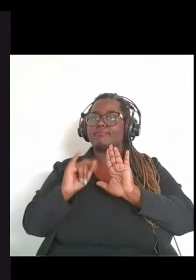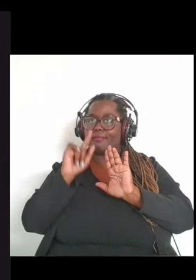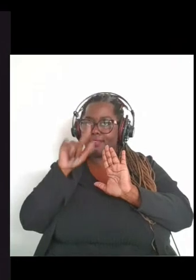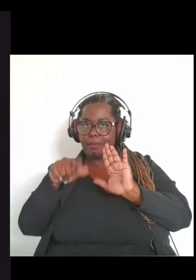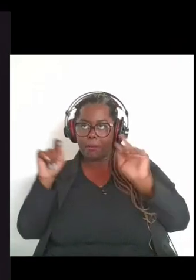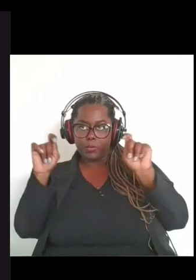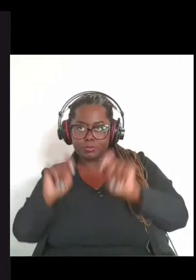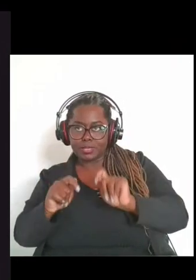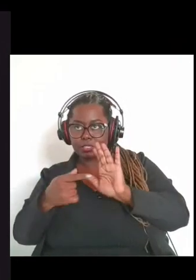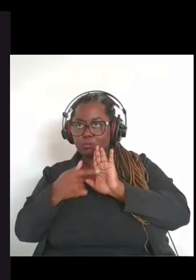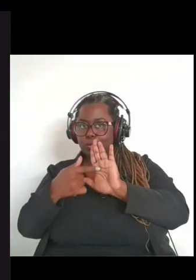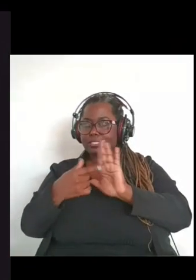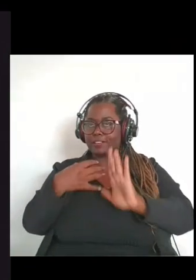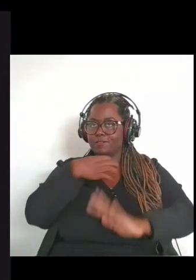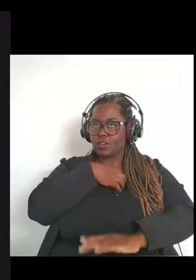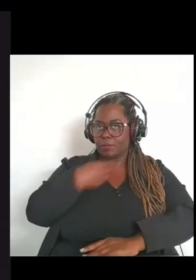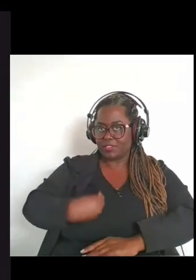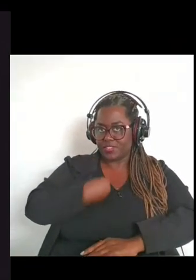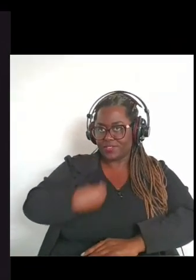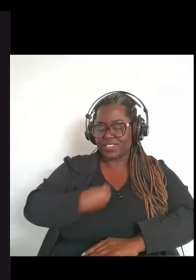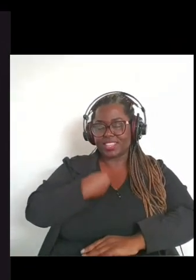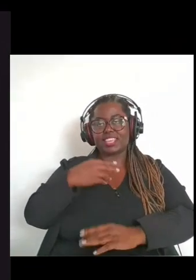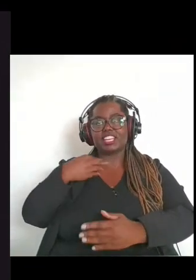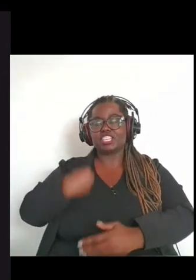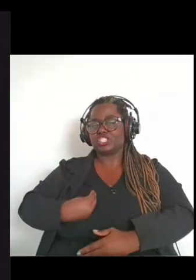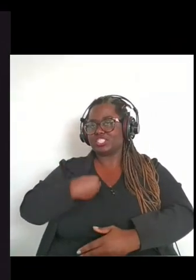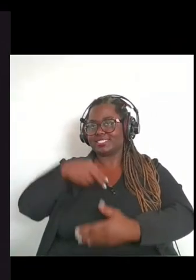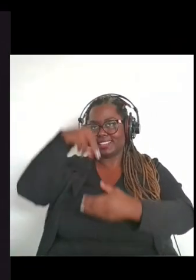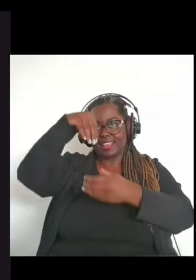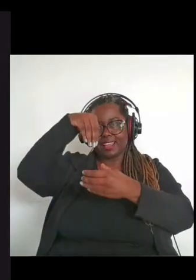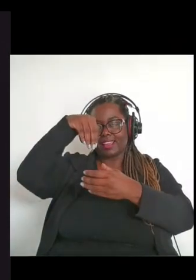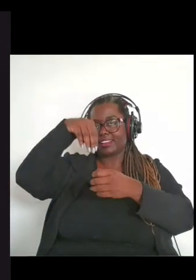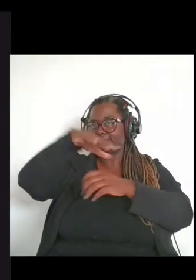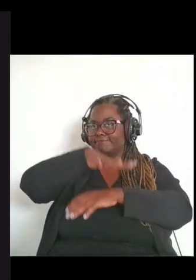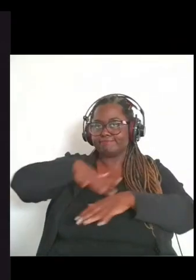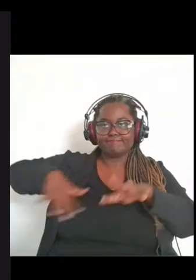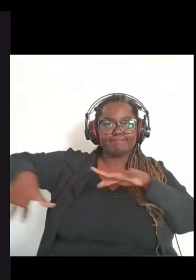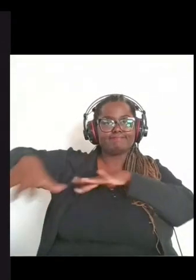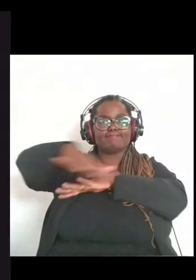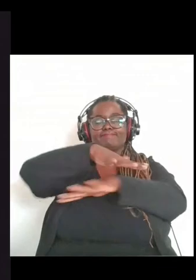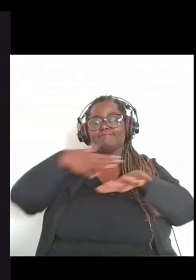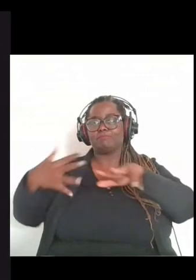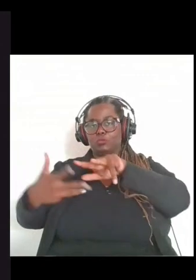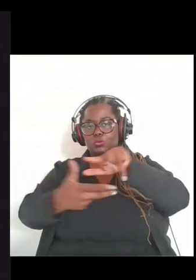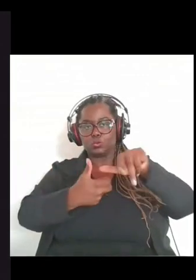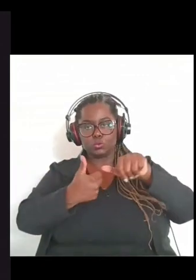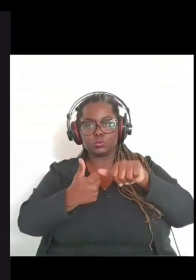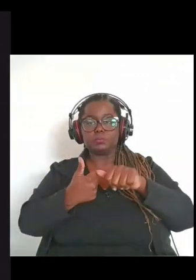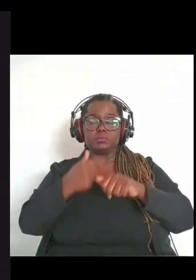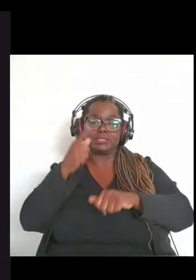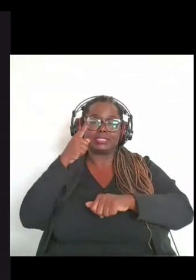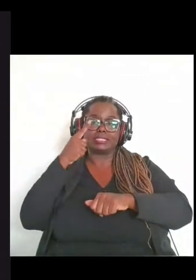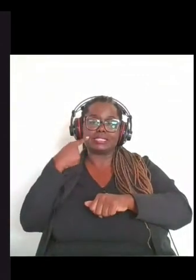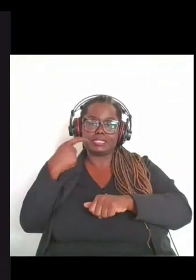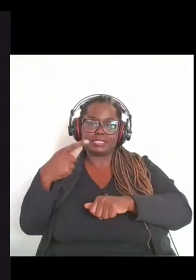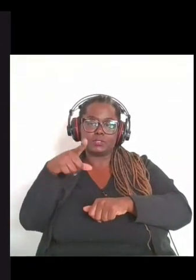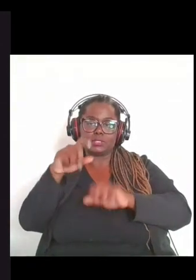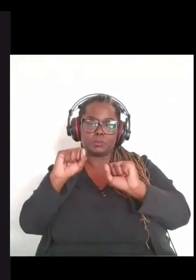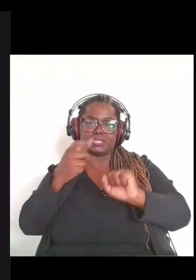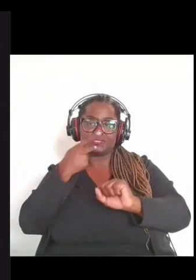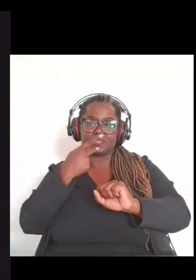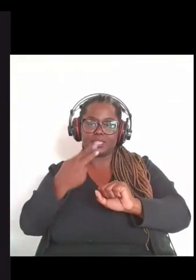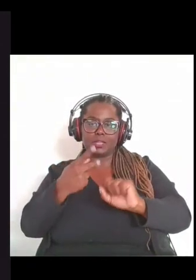way of living and occupying spaces I don't think you talk too much about that in your speech if you could elaborate on that that would be